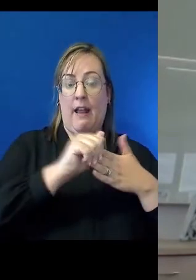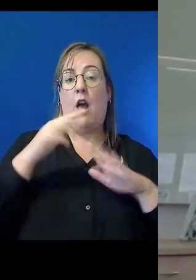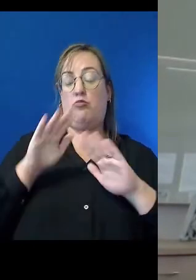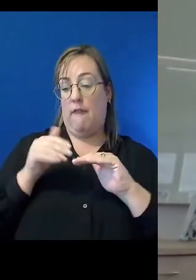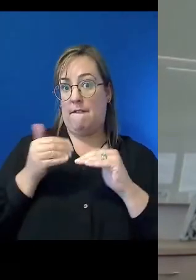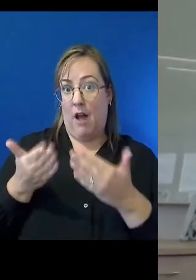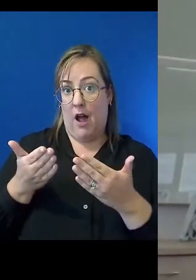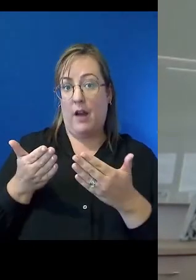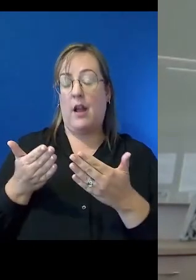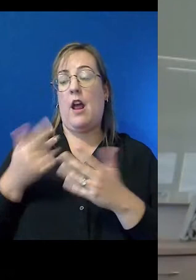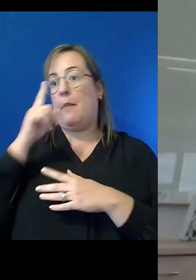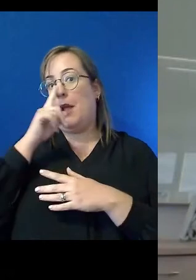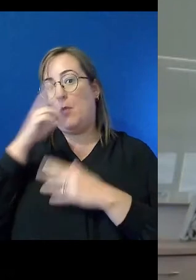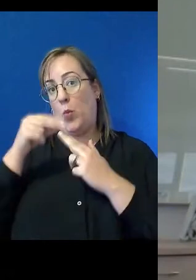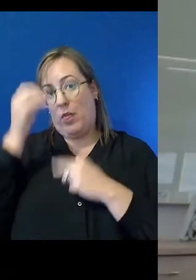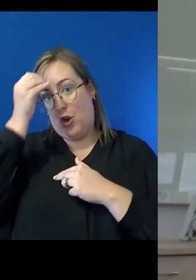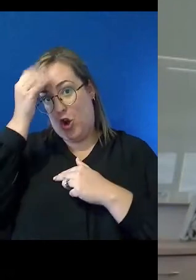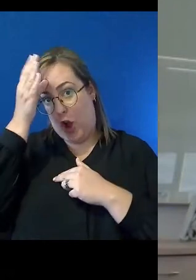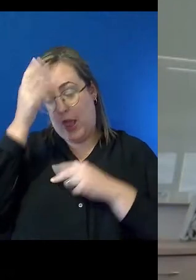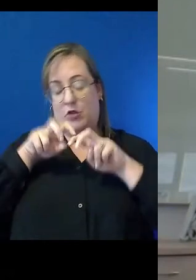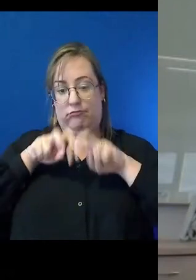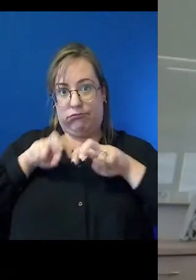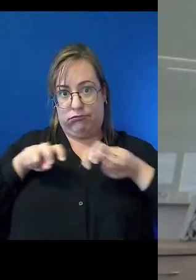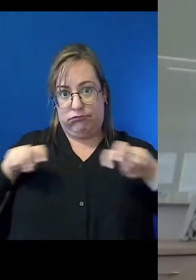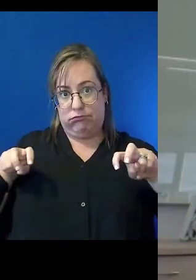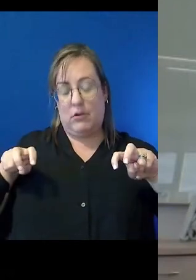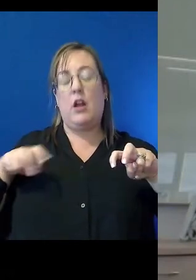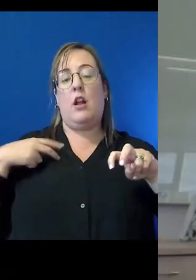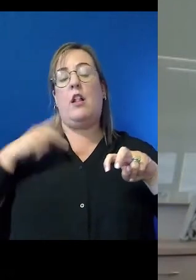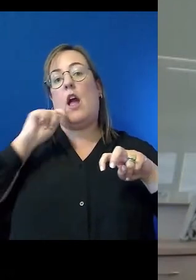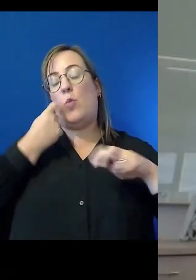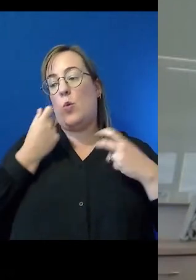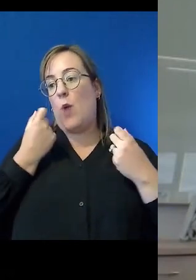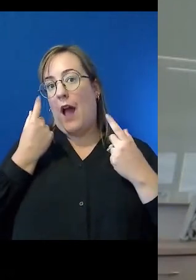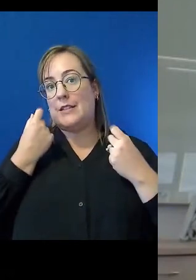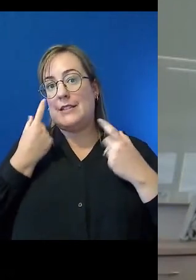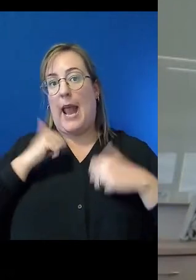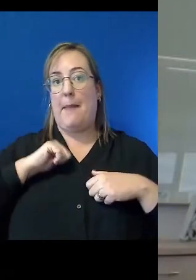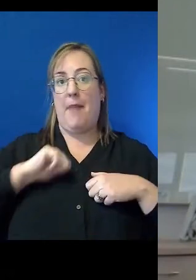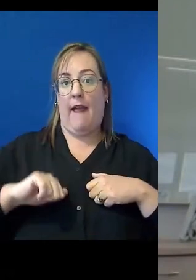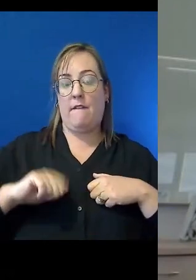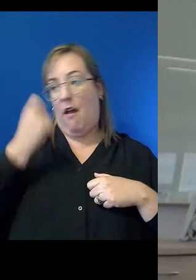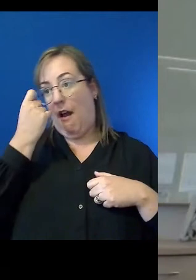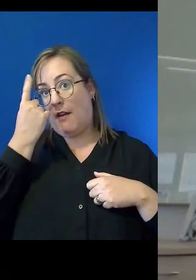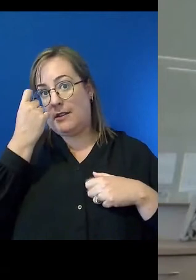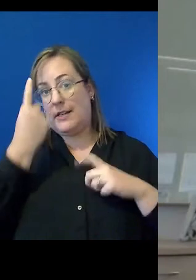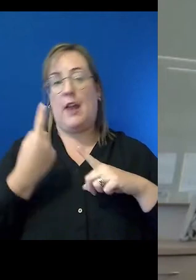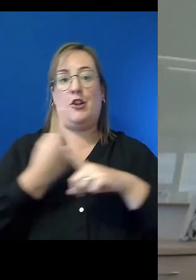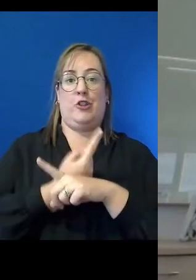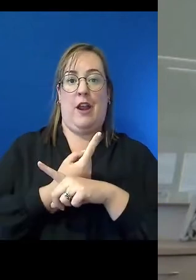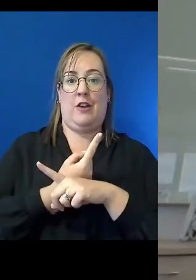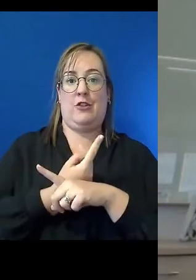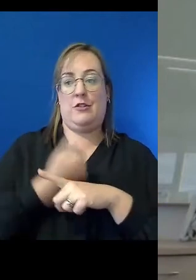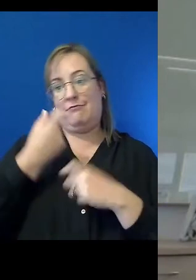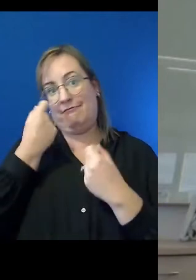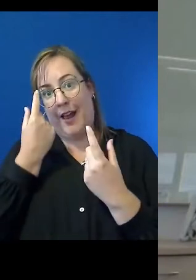with the skills, knowledge and experience who understand behavioural change, who understand familial